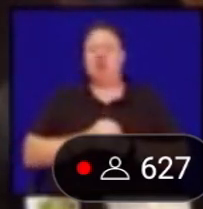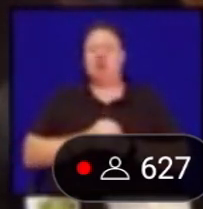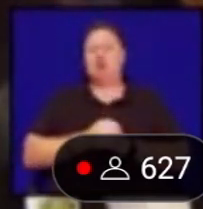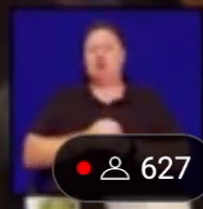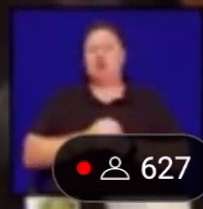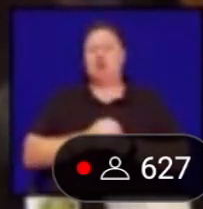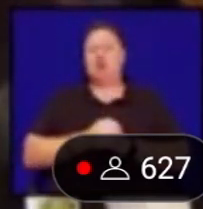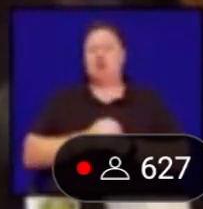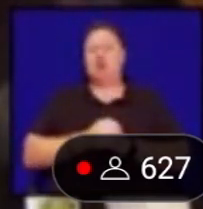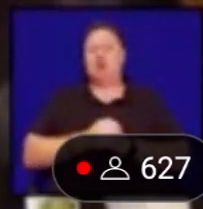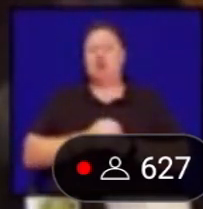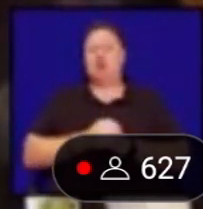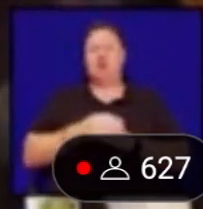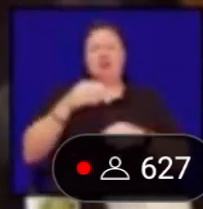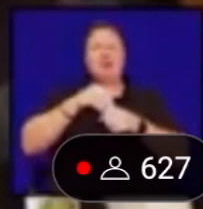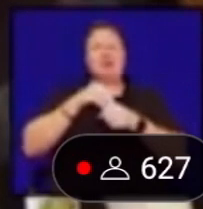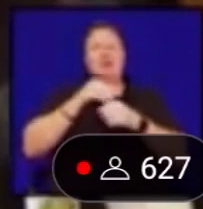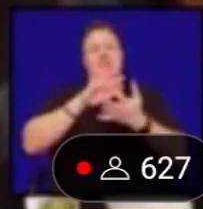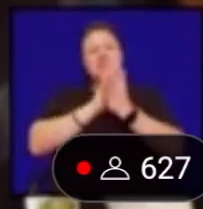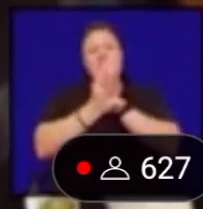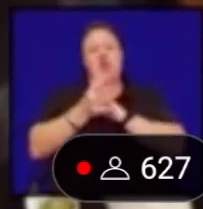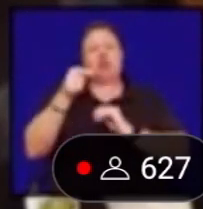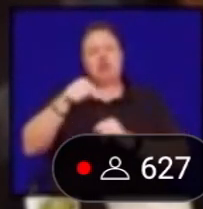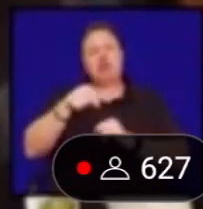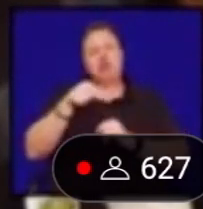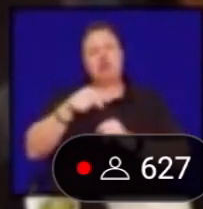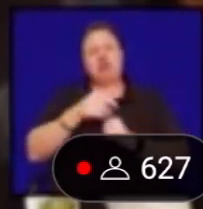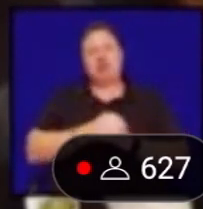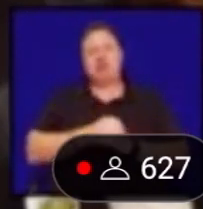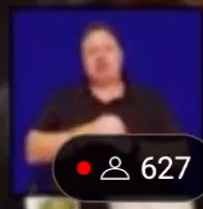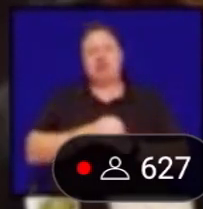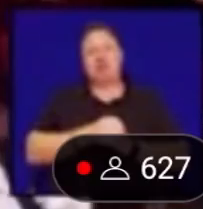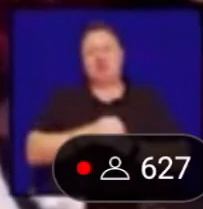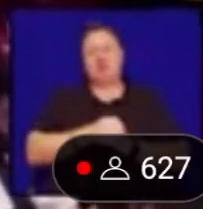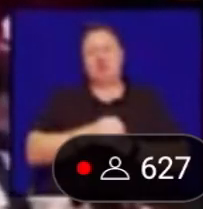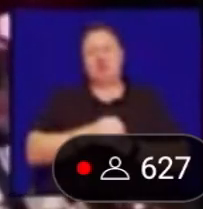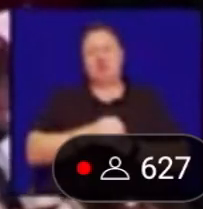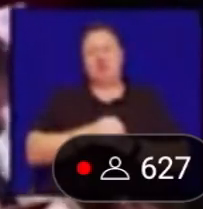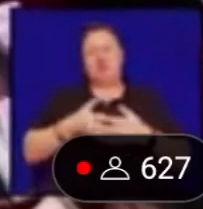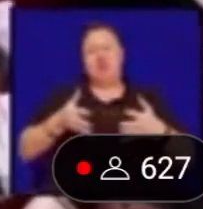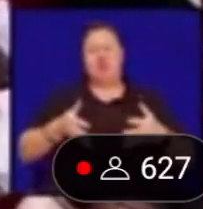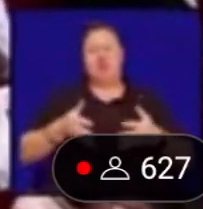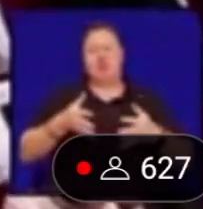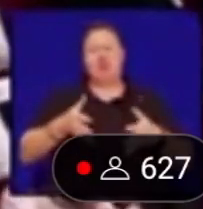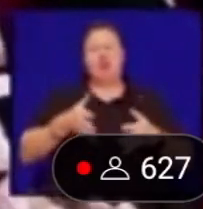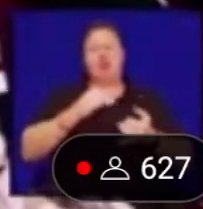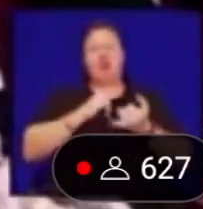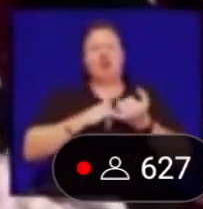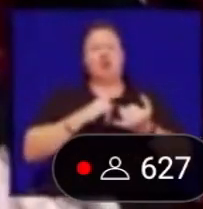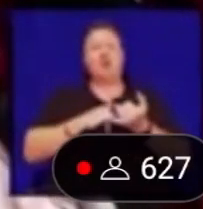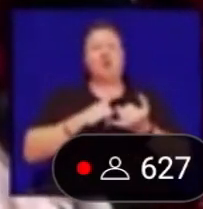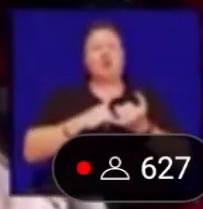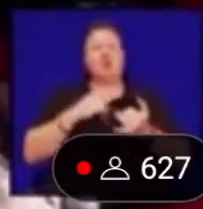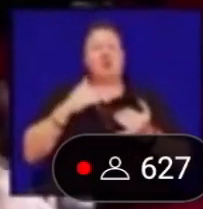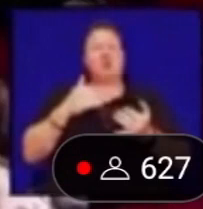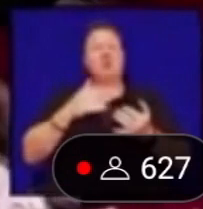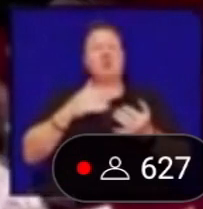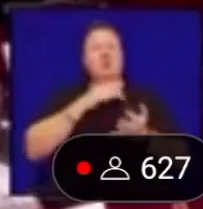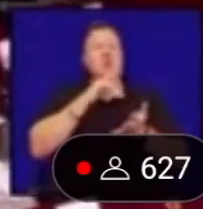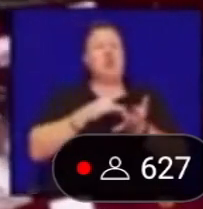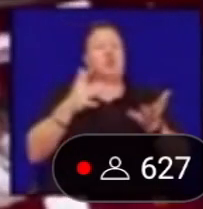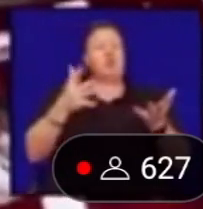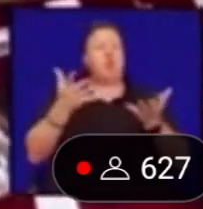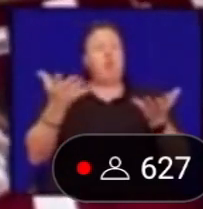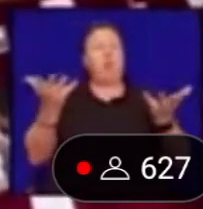Nowhere in this destruction more apparent than in the current status of municipalities. Today in